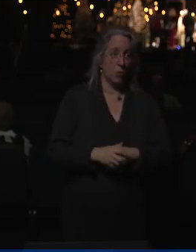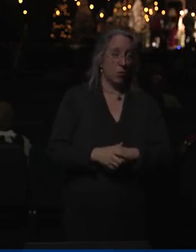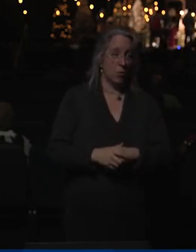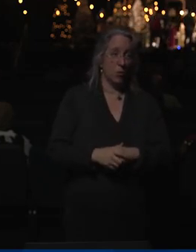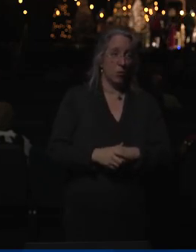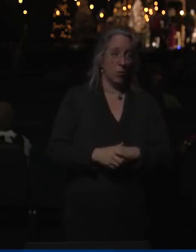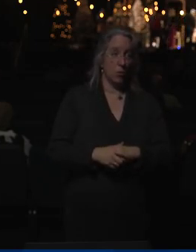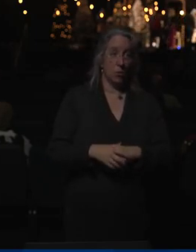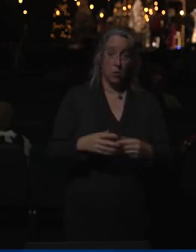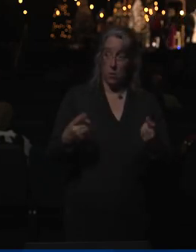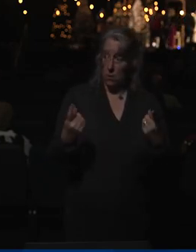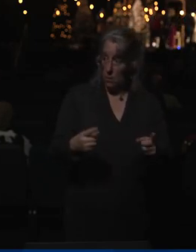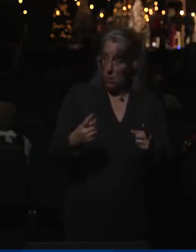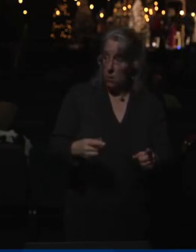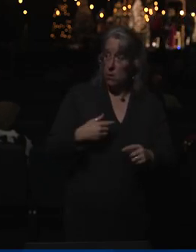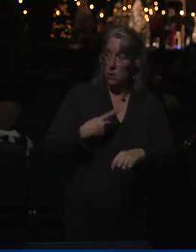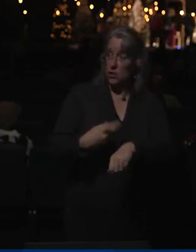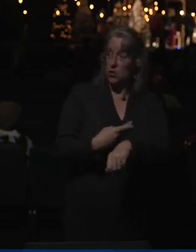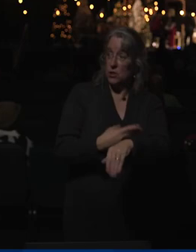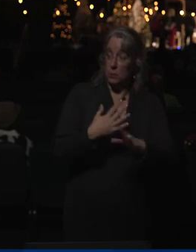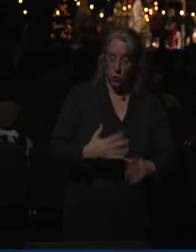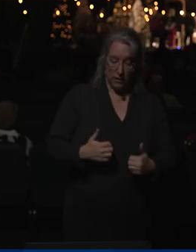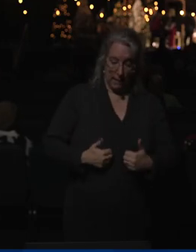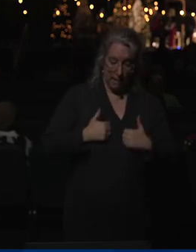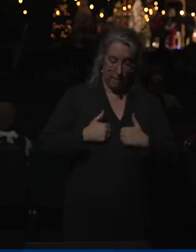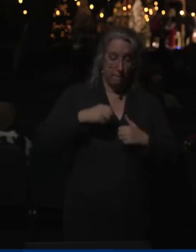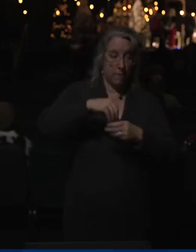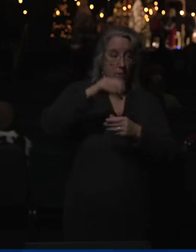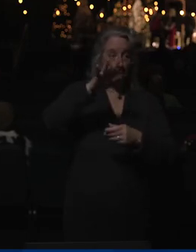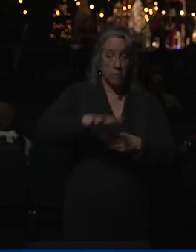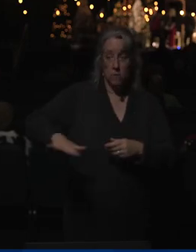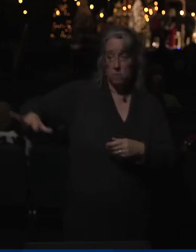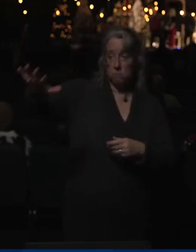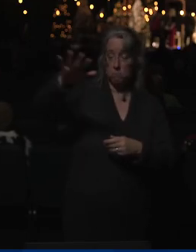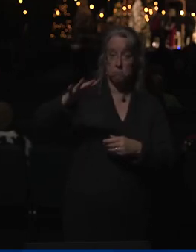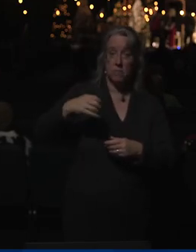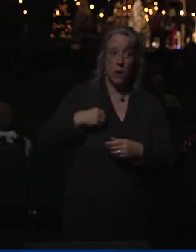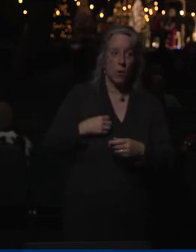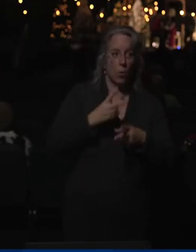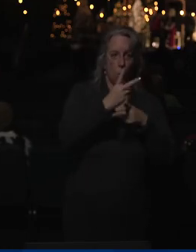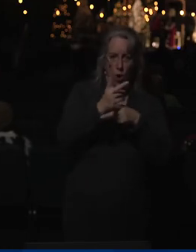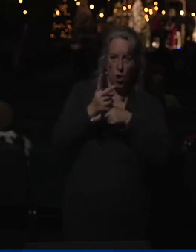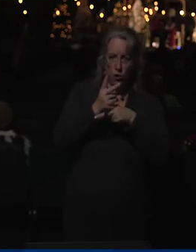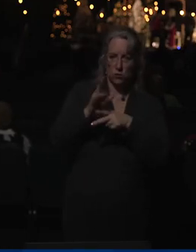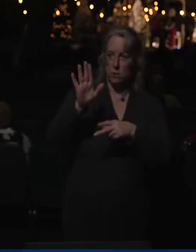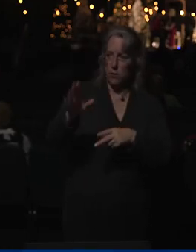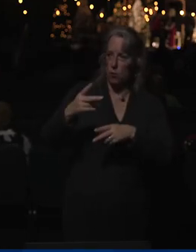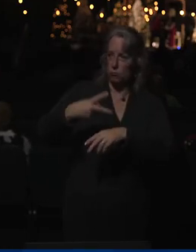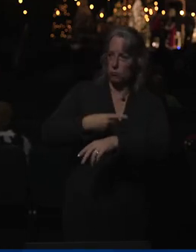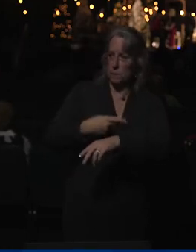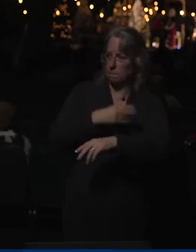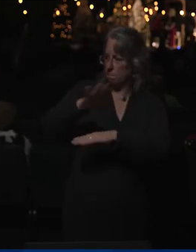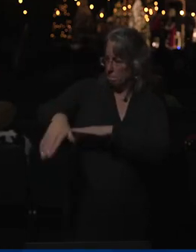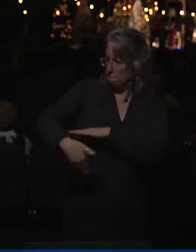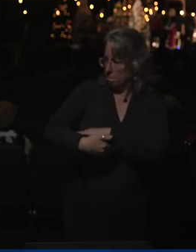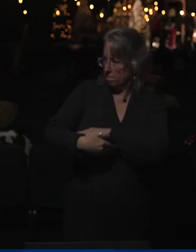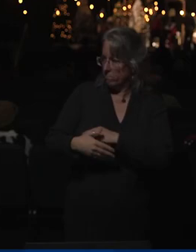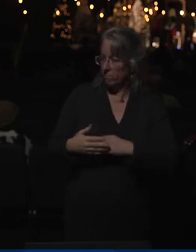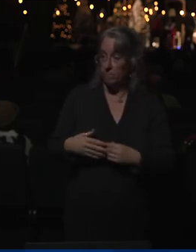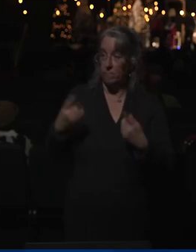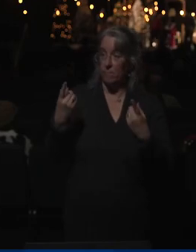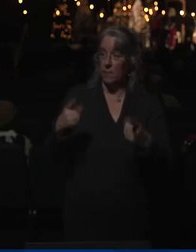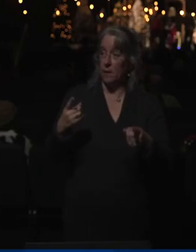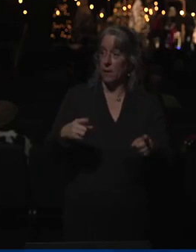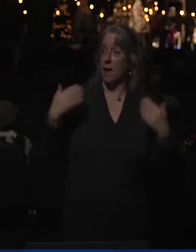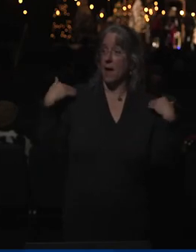And there were shepherds living out in the fields nearby, keeping watch over their flocks at night. An angel of the Lord